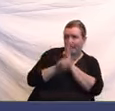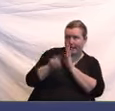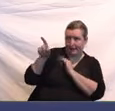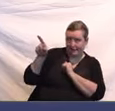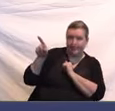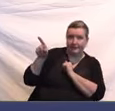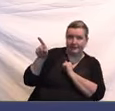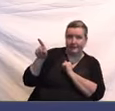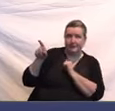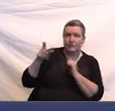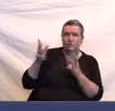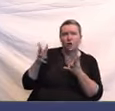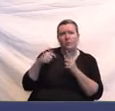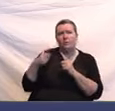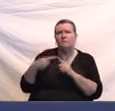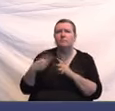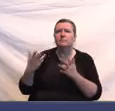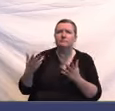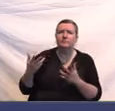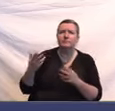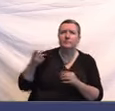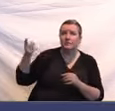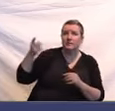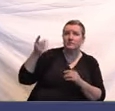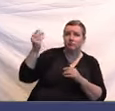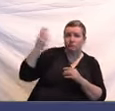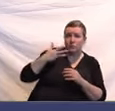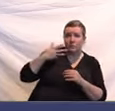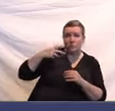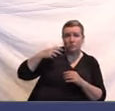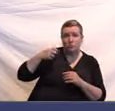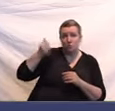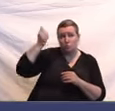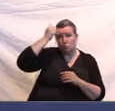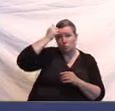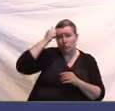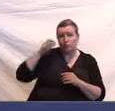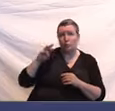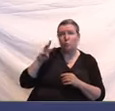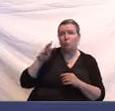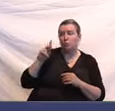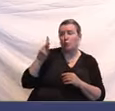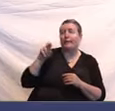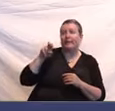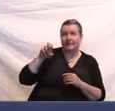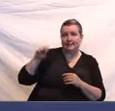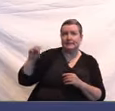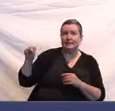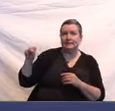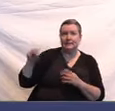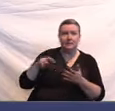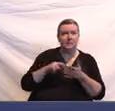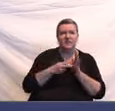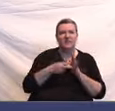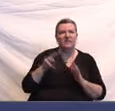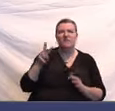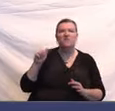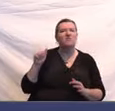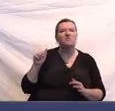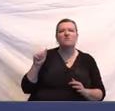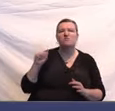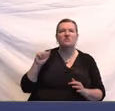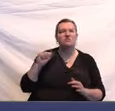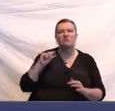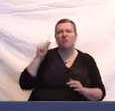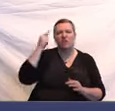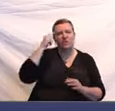stupid wokeness, end quote, cost the Democrats the seat in the governor's seat in Virginia and may have made your margin of victory narrower